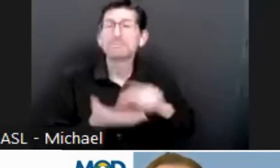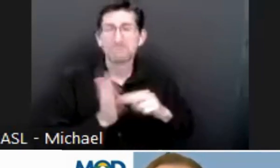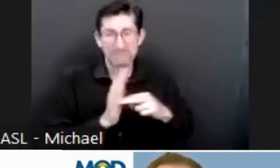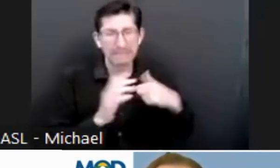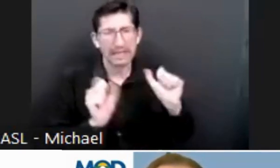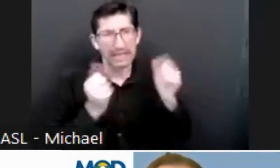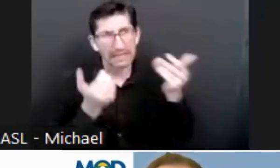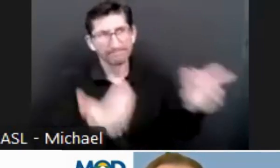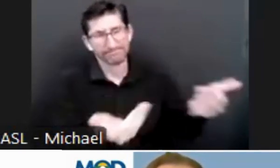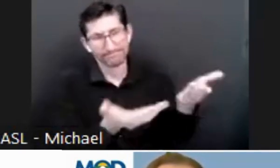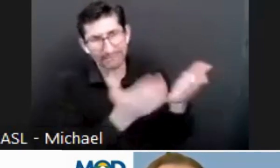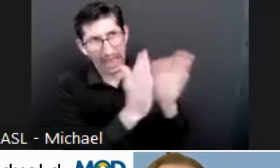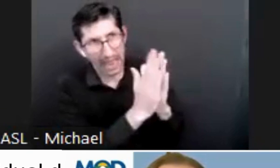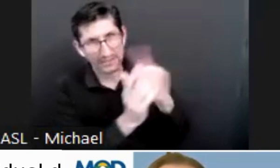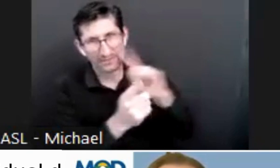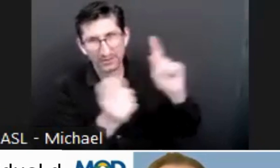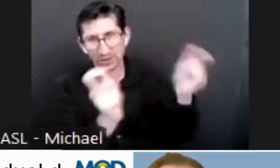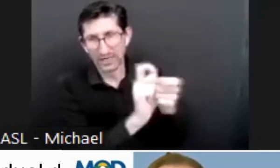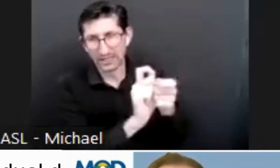or modification request.